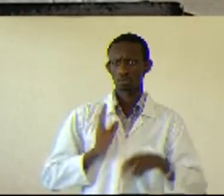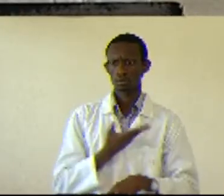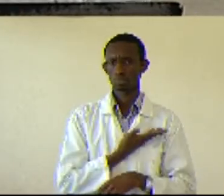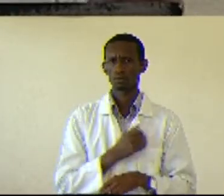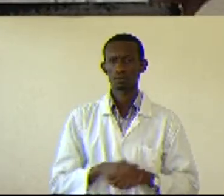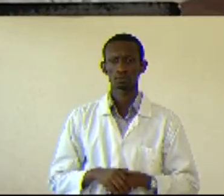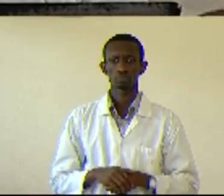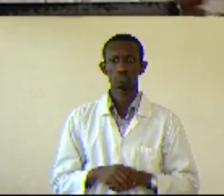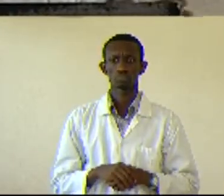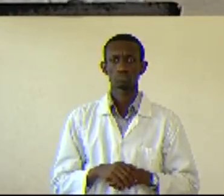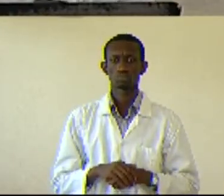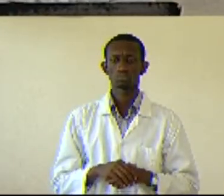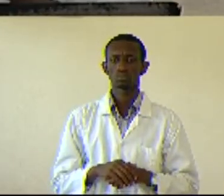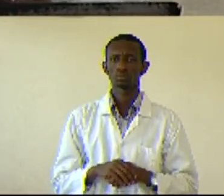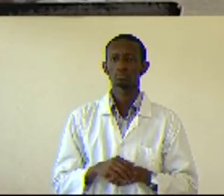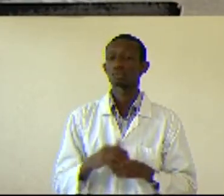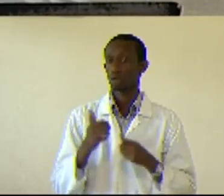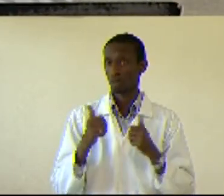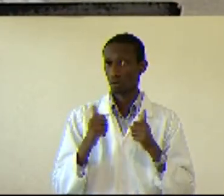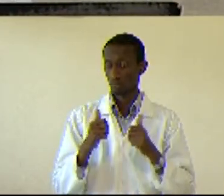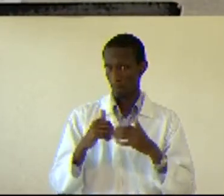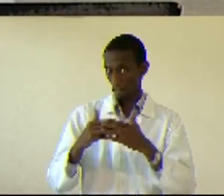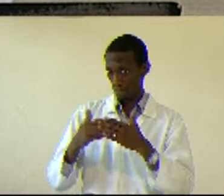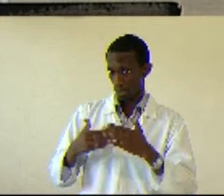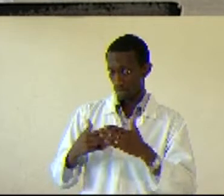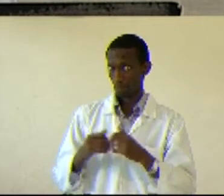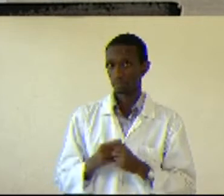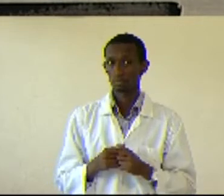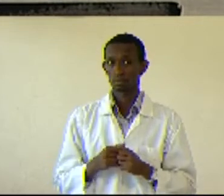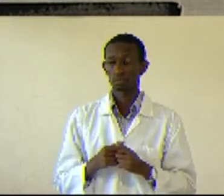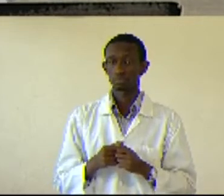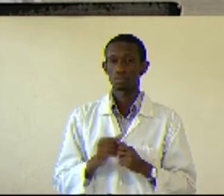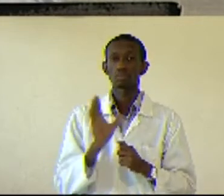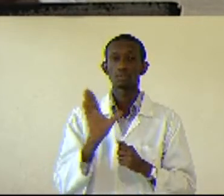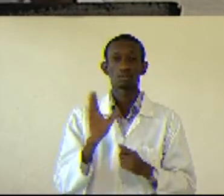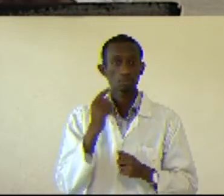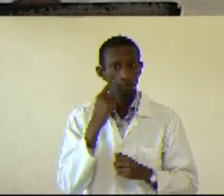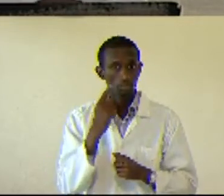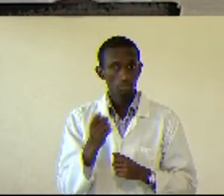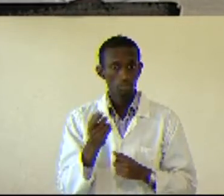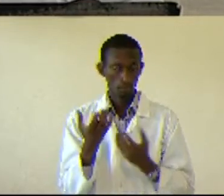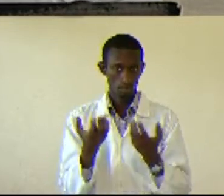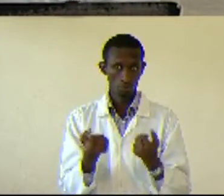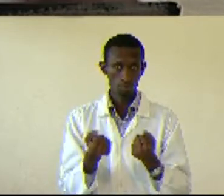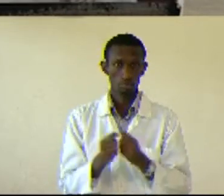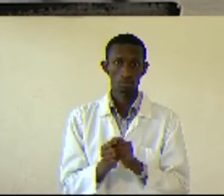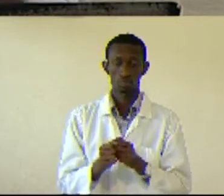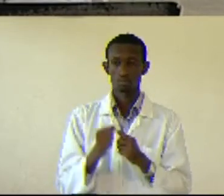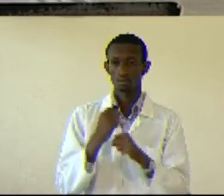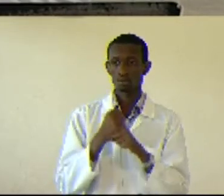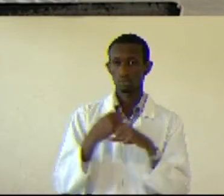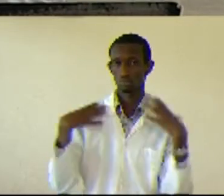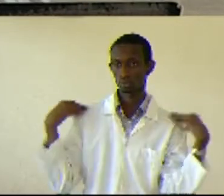right? But of course, before that, let us have an exercise.